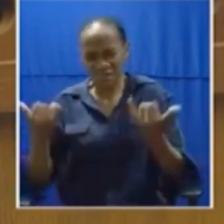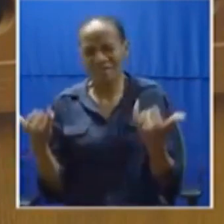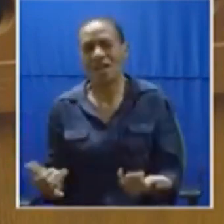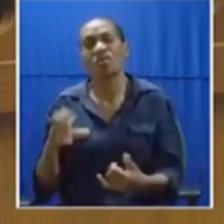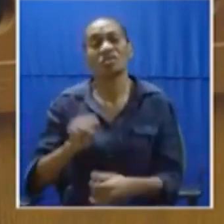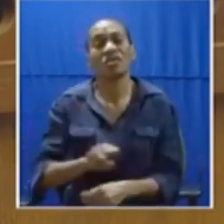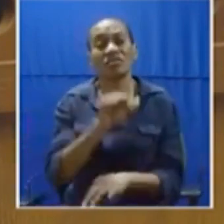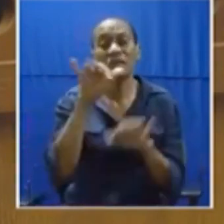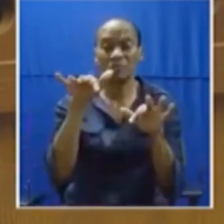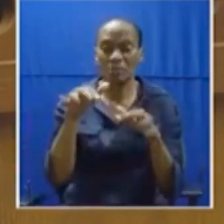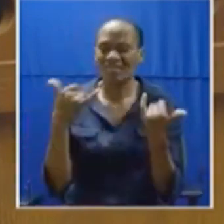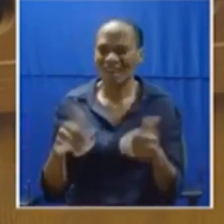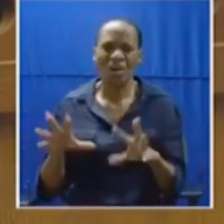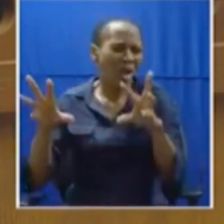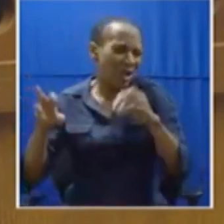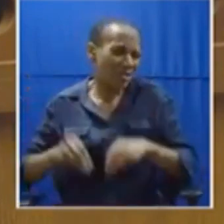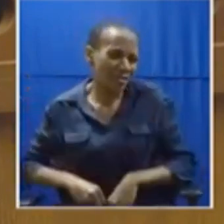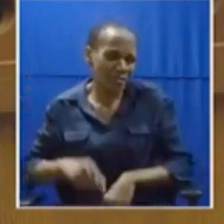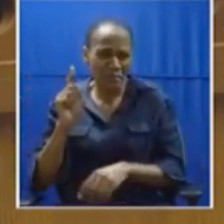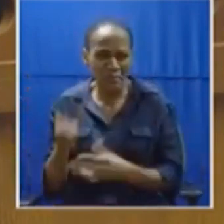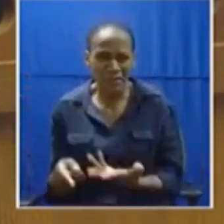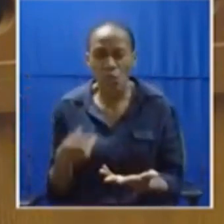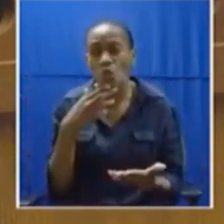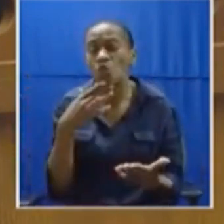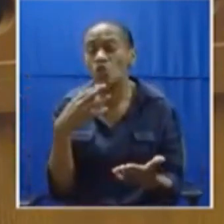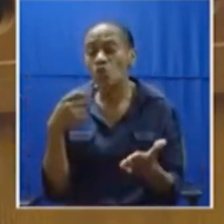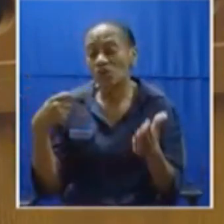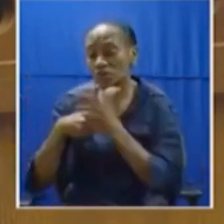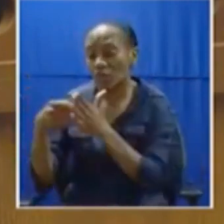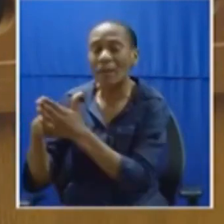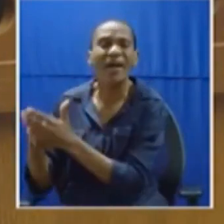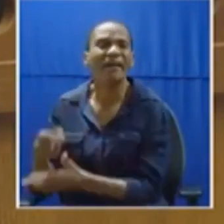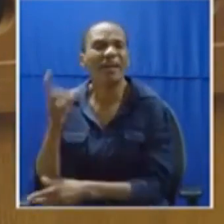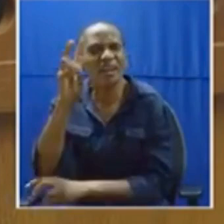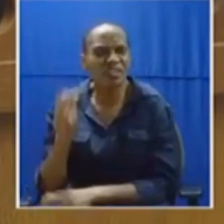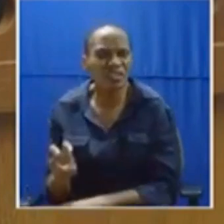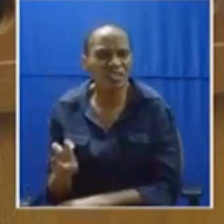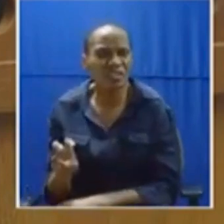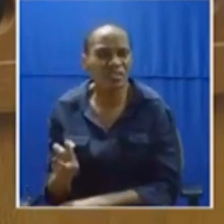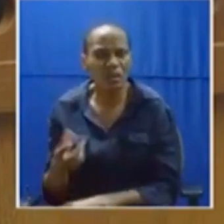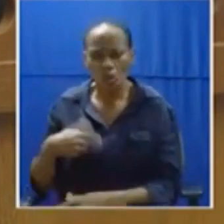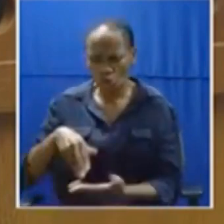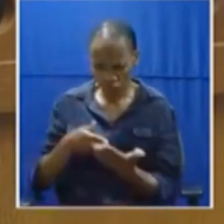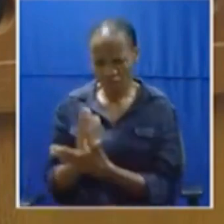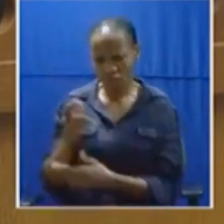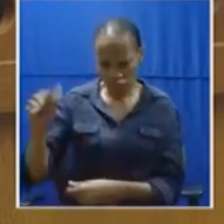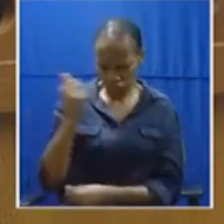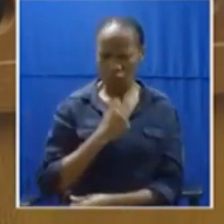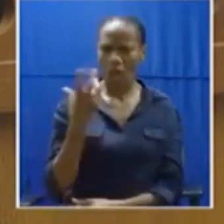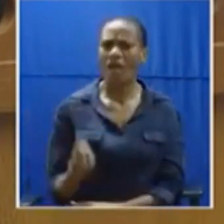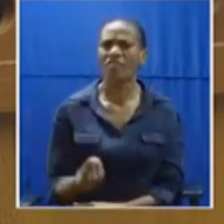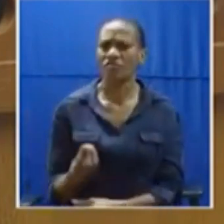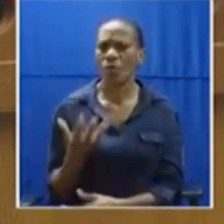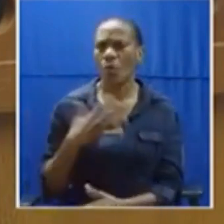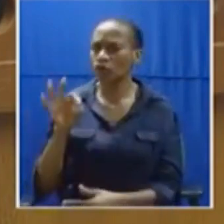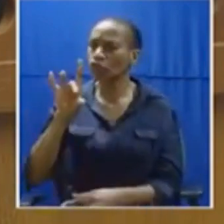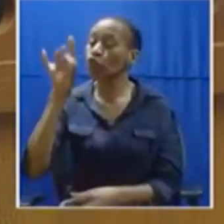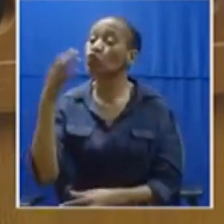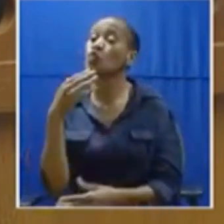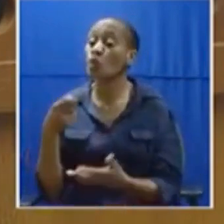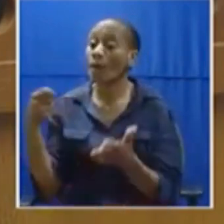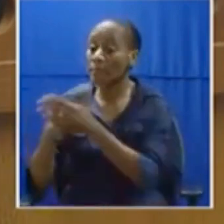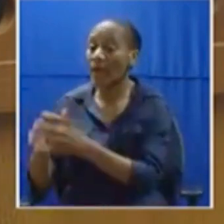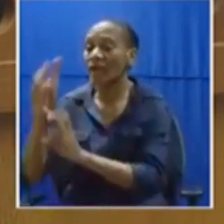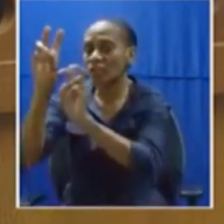choice as to who they purchase their electricity from. We have the right to choose our own service provider and the right to choose our